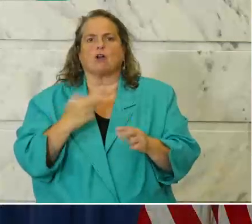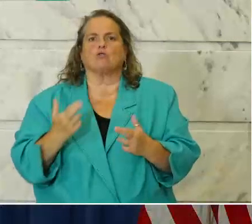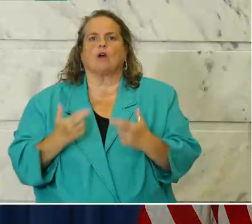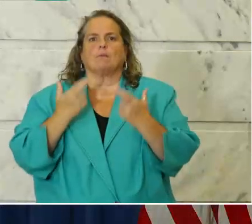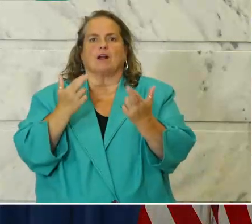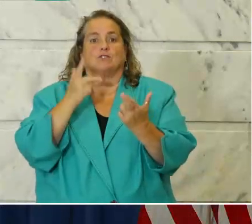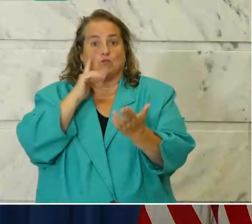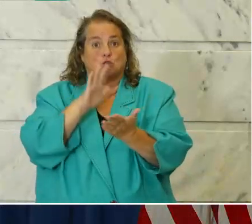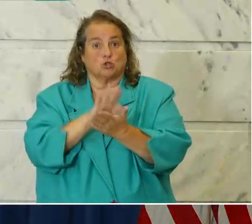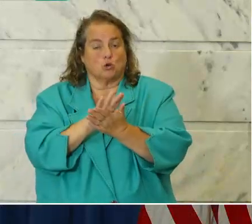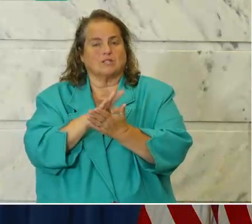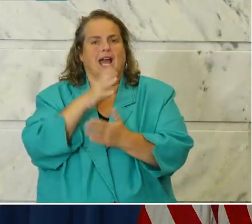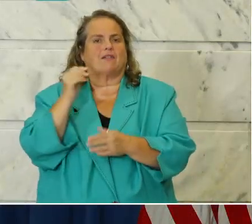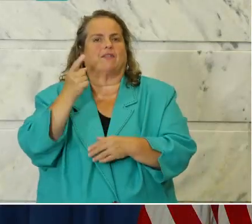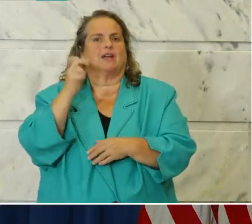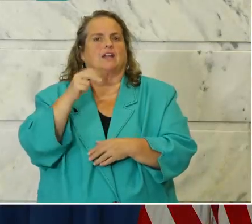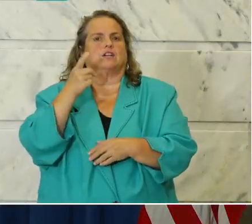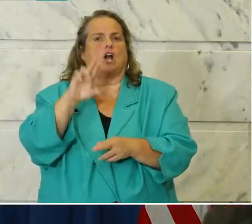Dr. Stack.